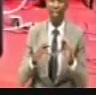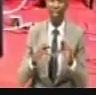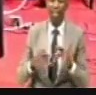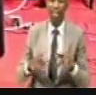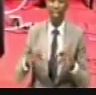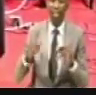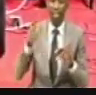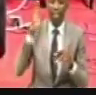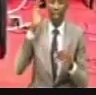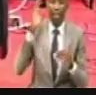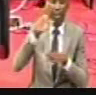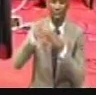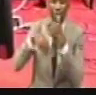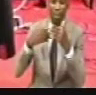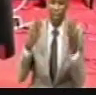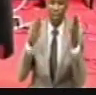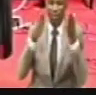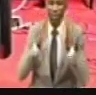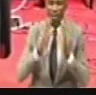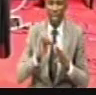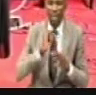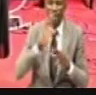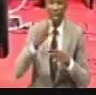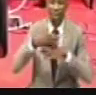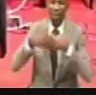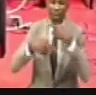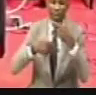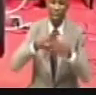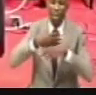way. He shall be my